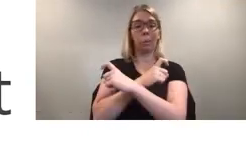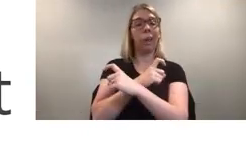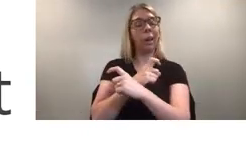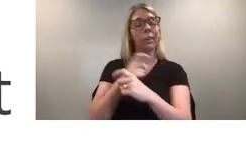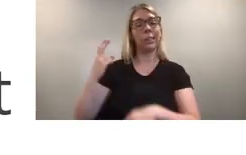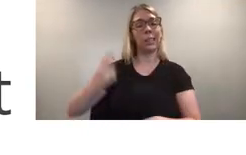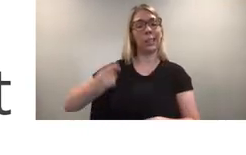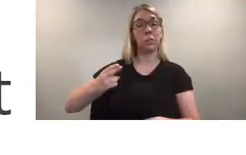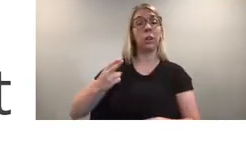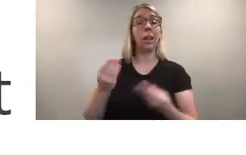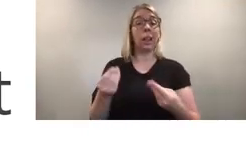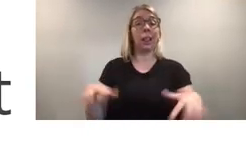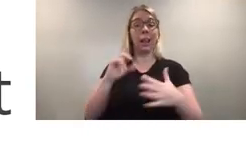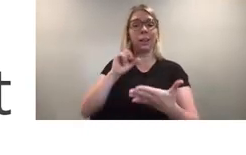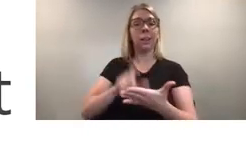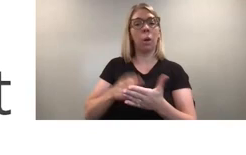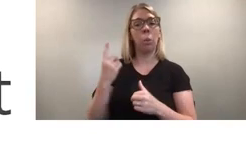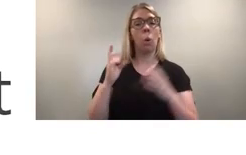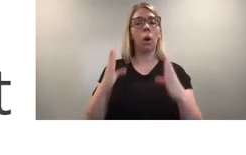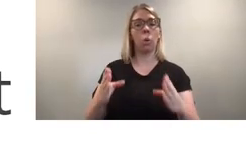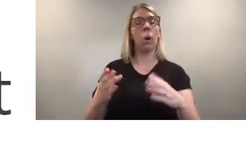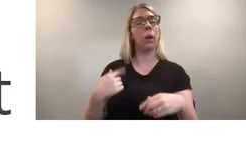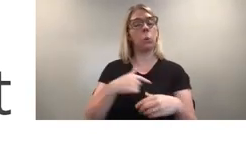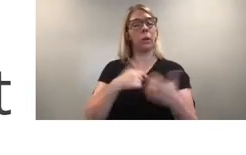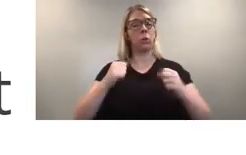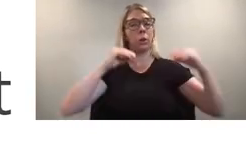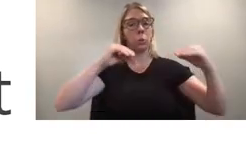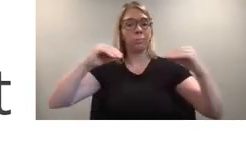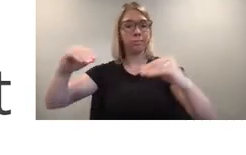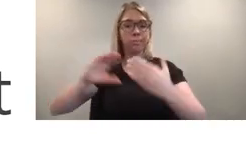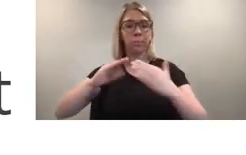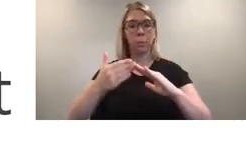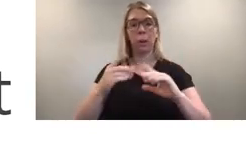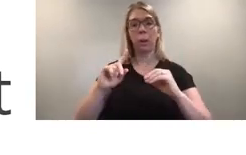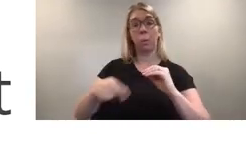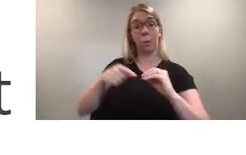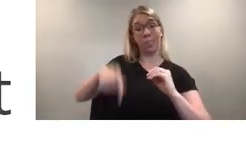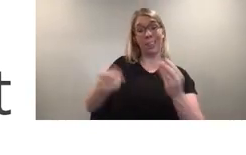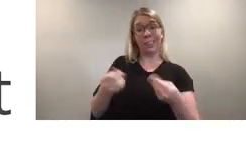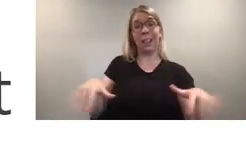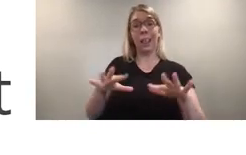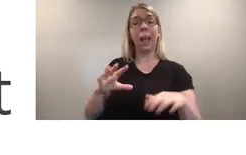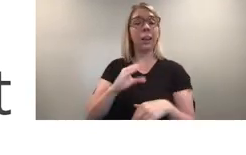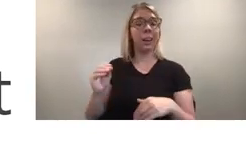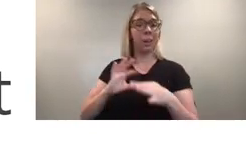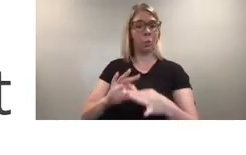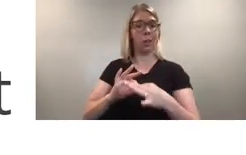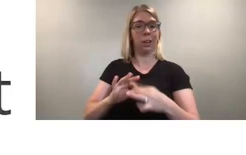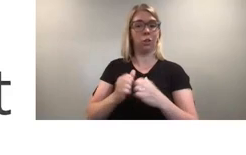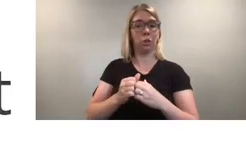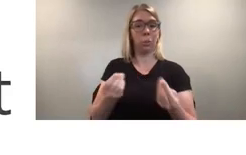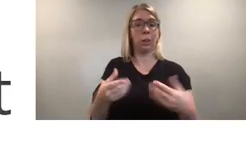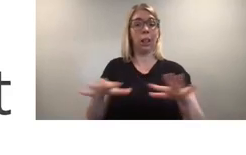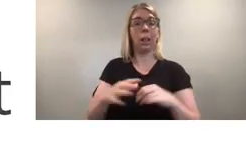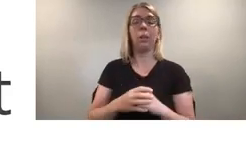just one of the ways in which we work to educate the campus and community about this land and our relationship with it and each other. We are committed